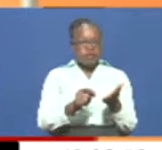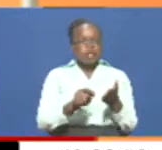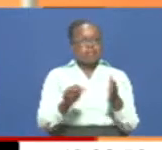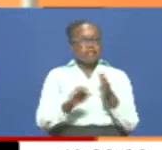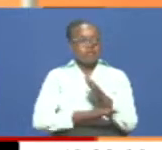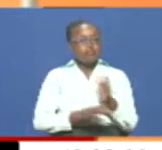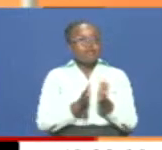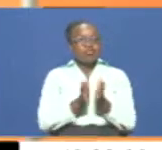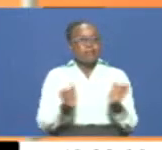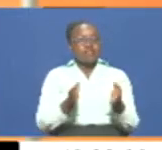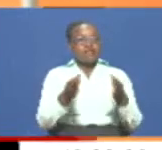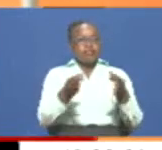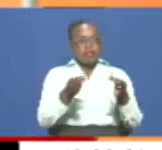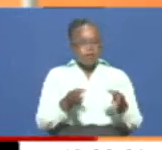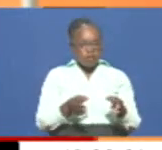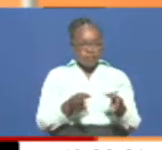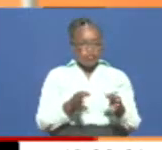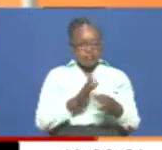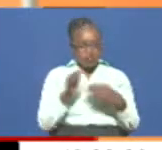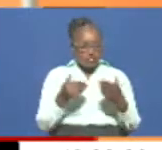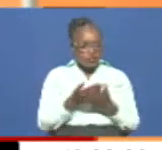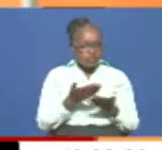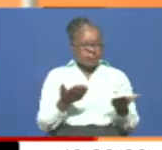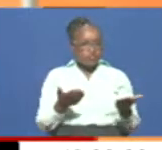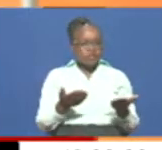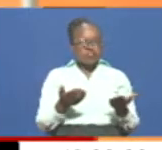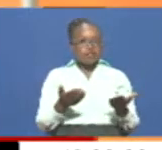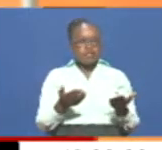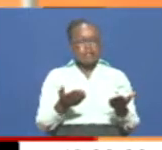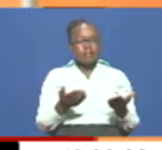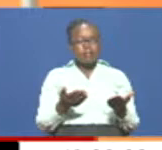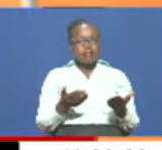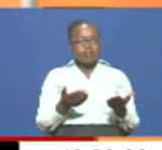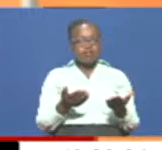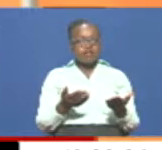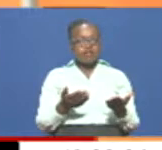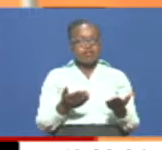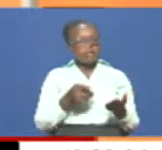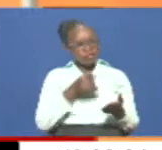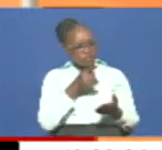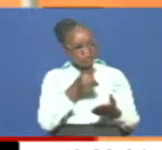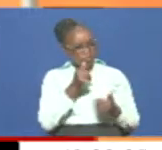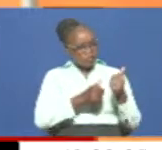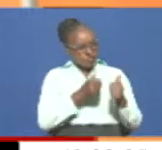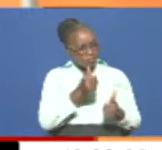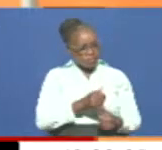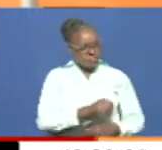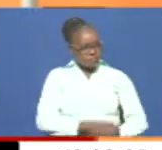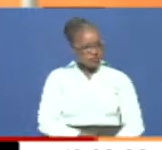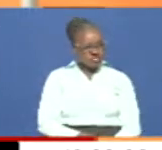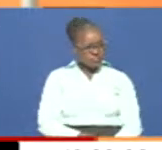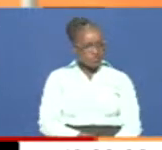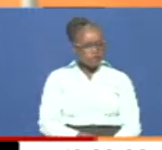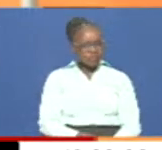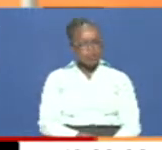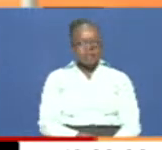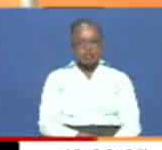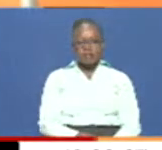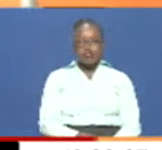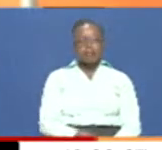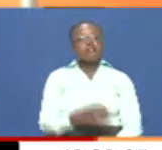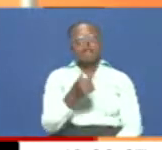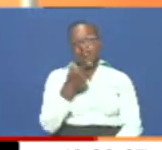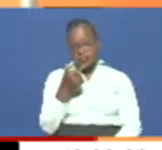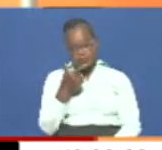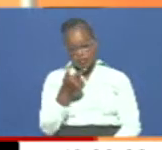general, treasurer, all that. Which position will you be running for? I know you've mentioned that